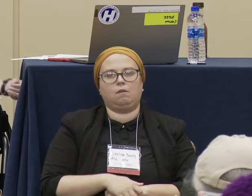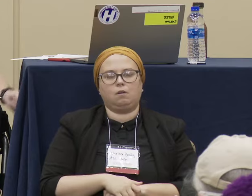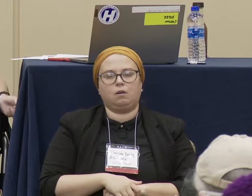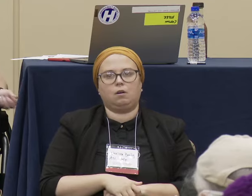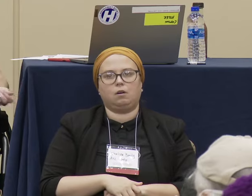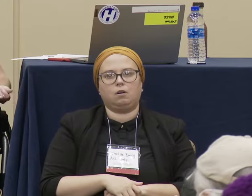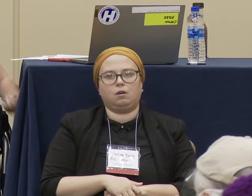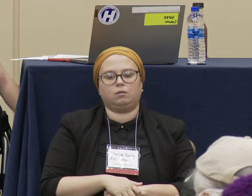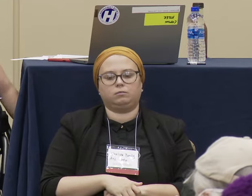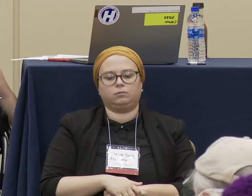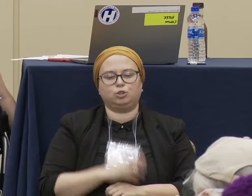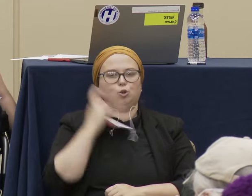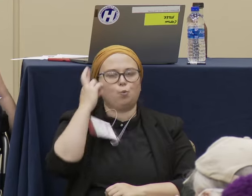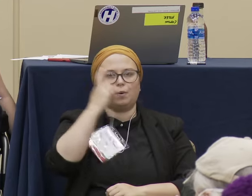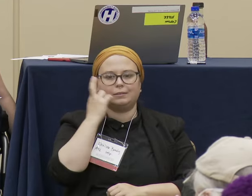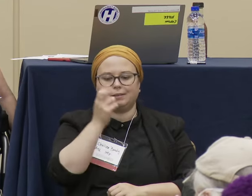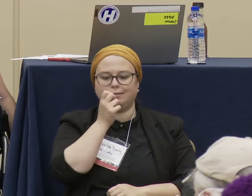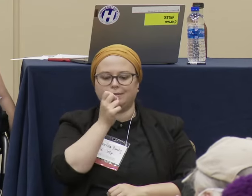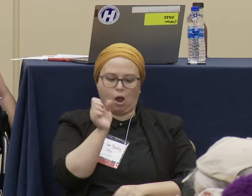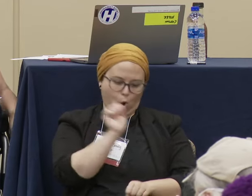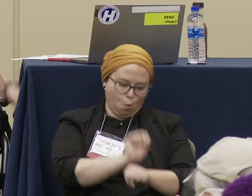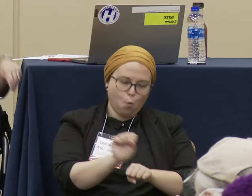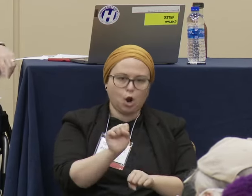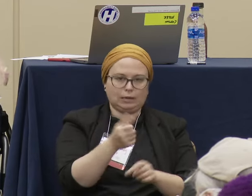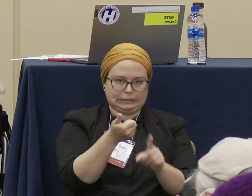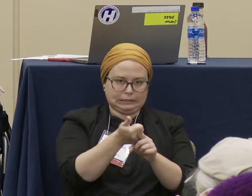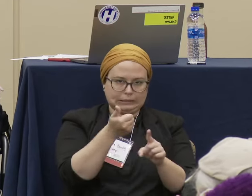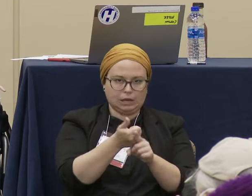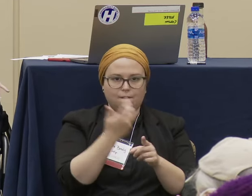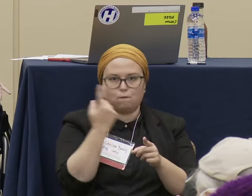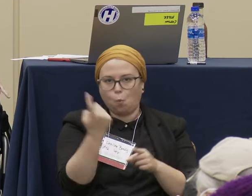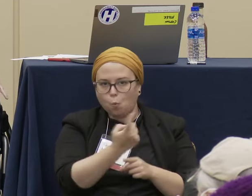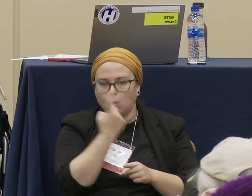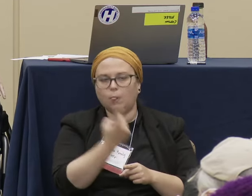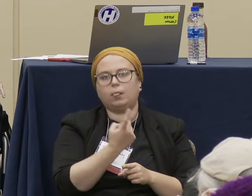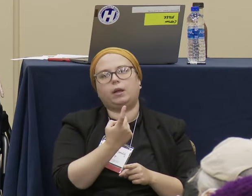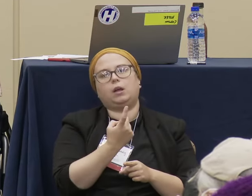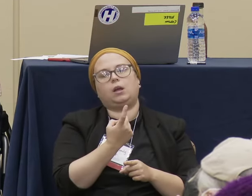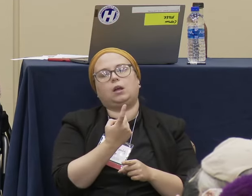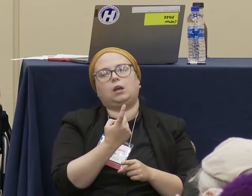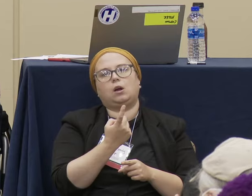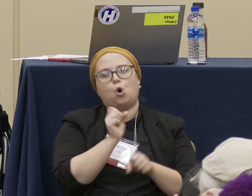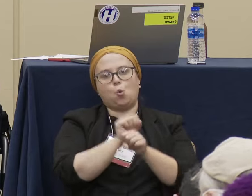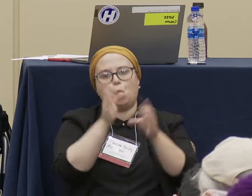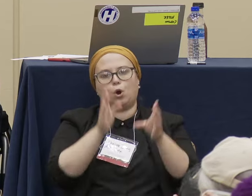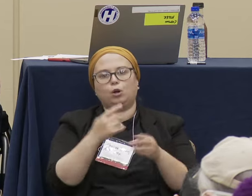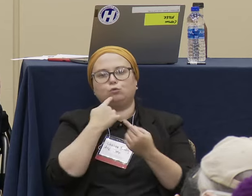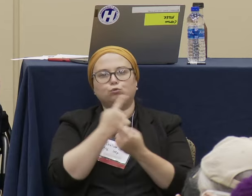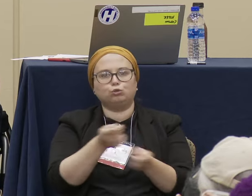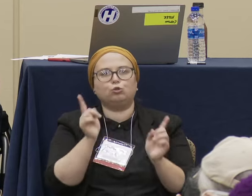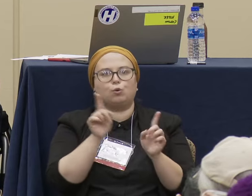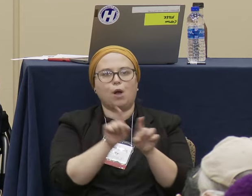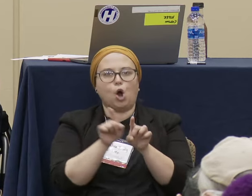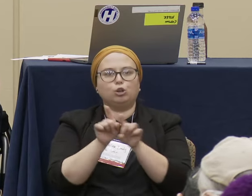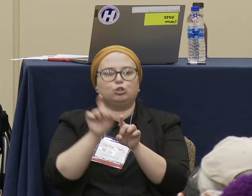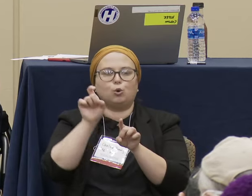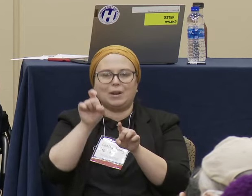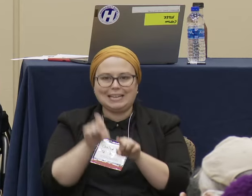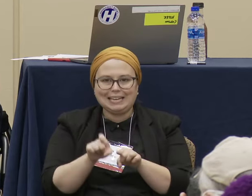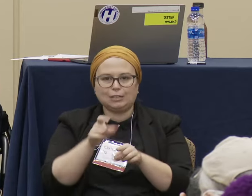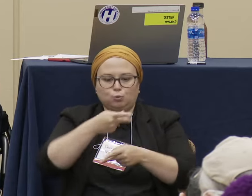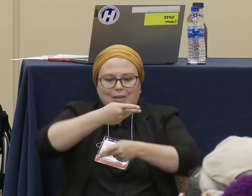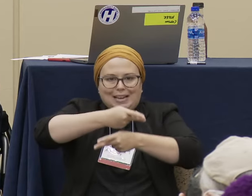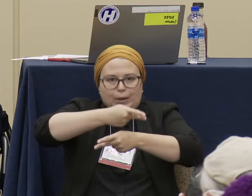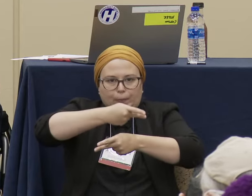not just to work, but the impetus or what workers are told in these spaces is that they also need to care, right? These